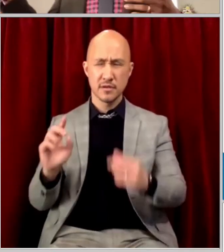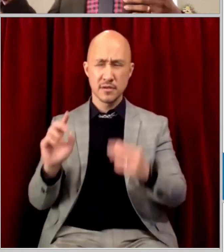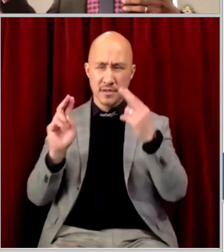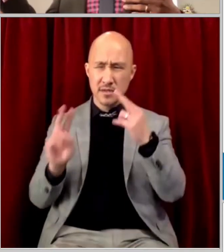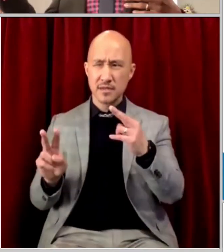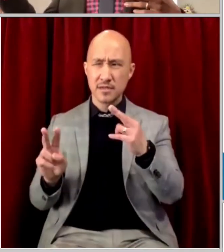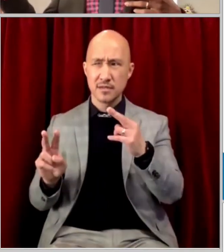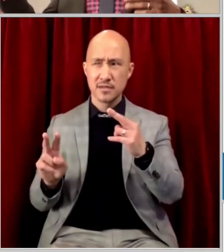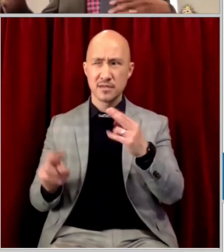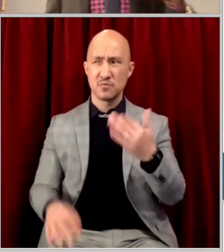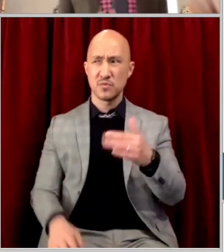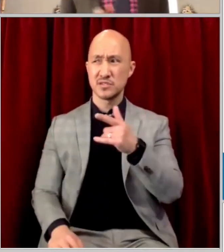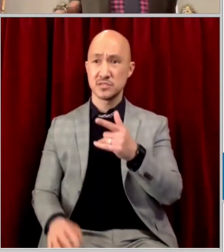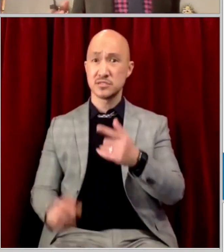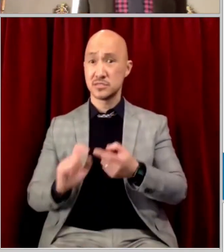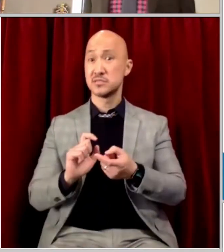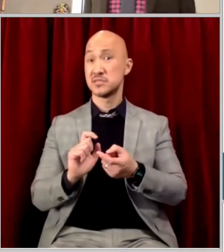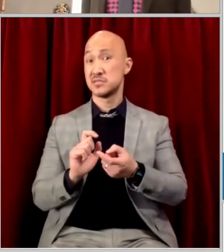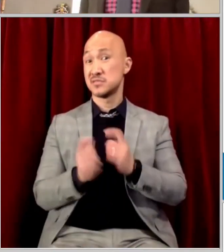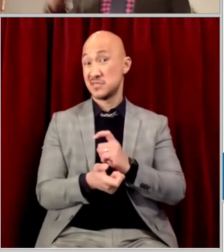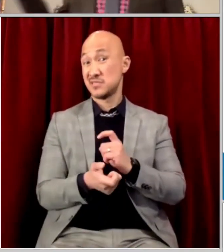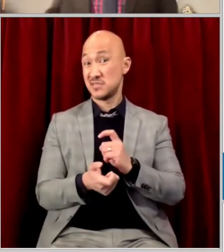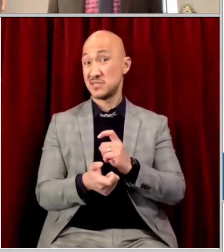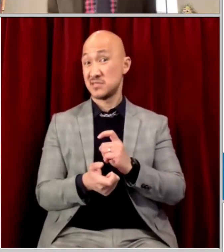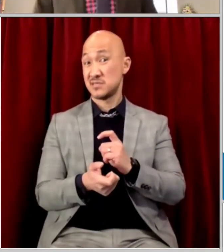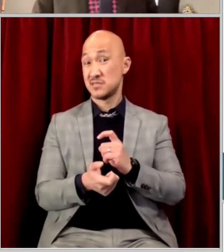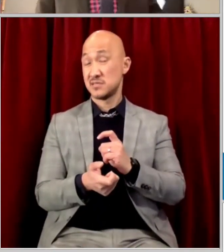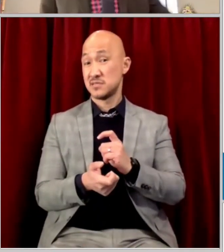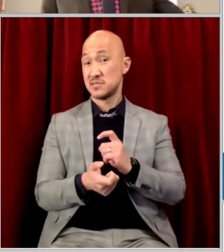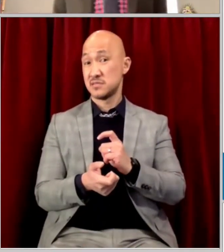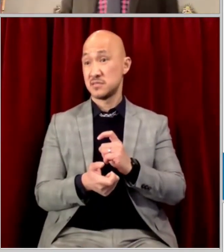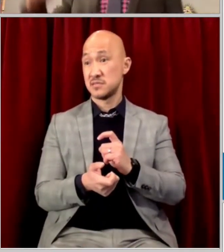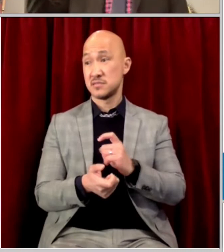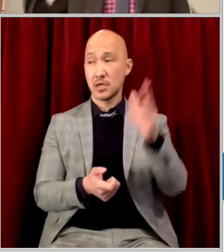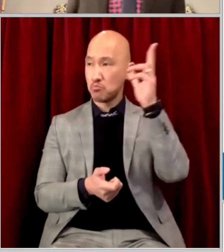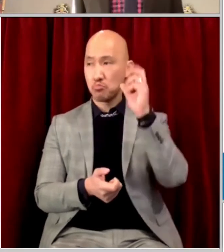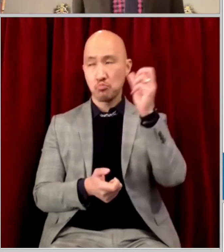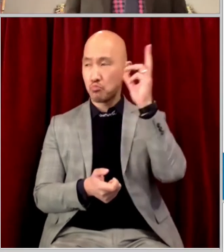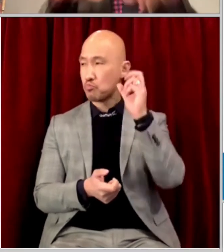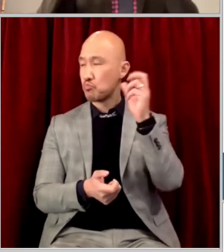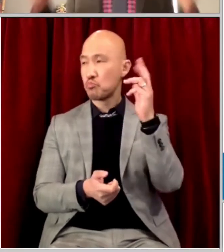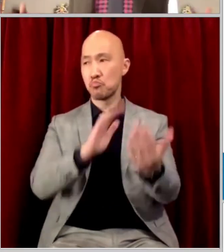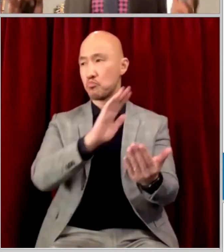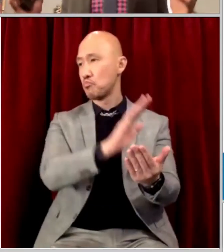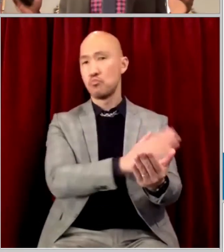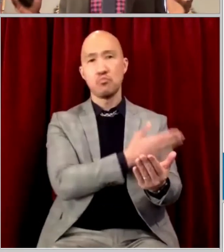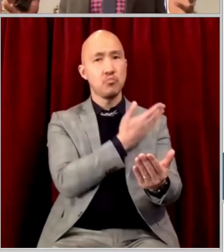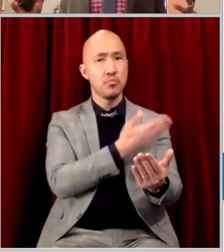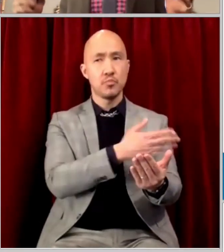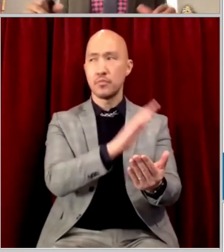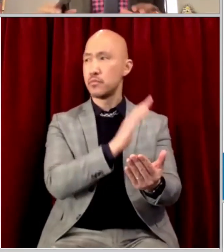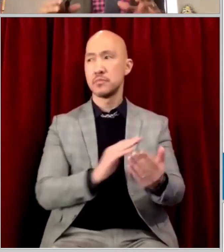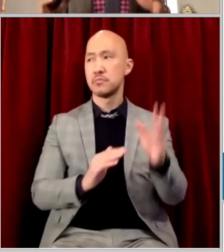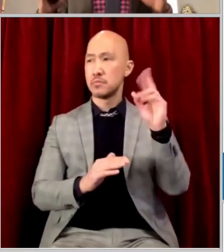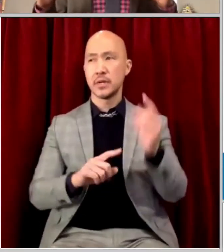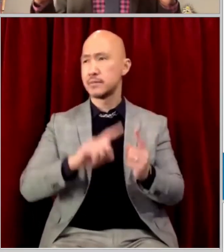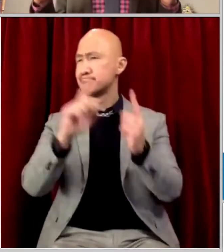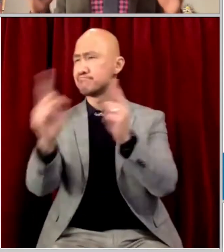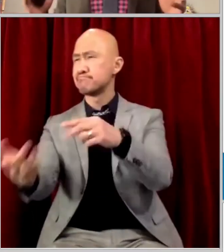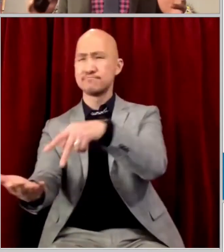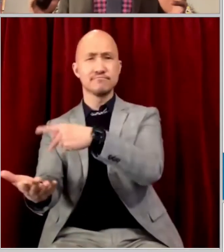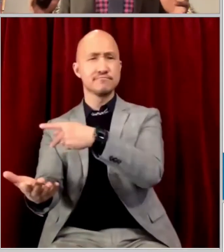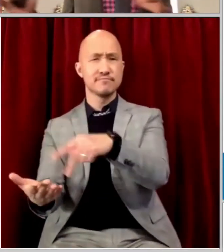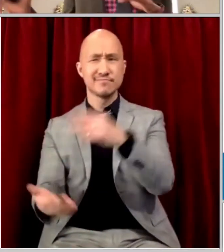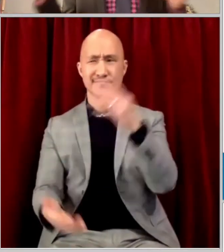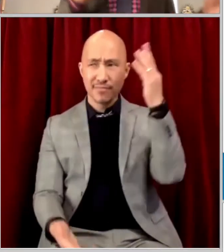seeing the light. He's like, you're changing. You don't listen to the same thing. You don't watch it. You don't go to this. What's happening, right?